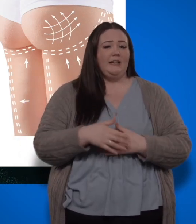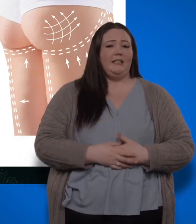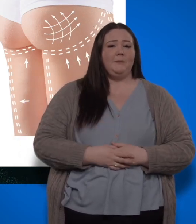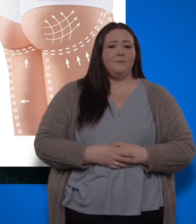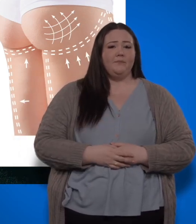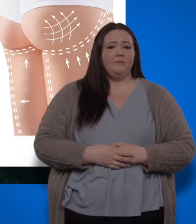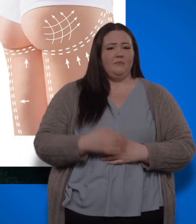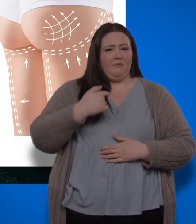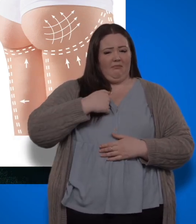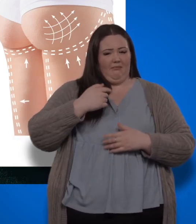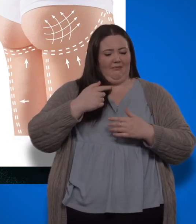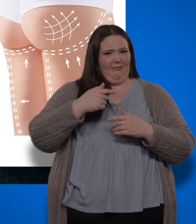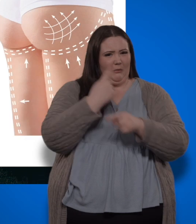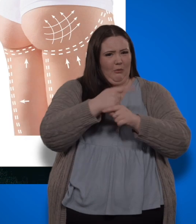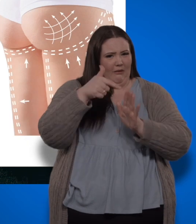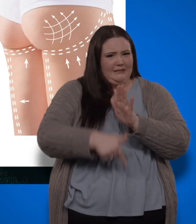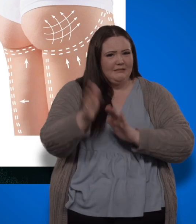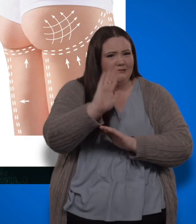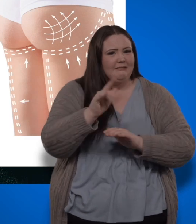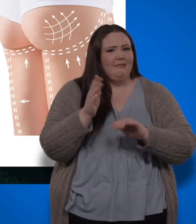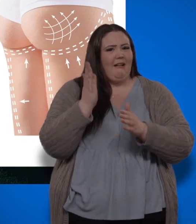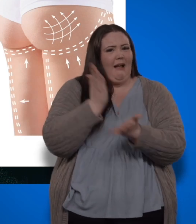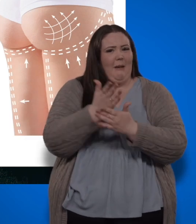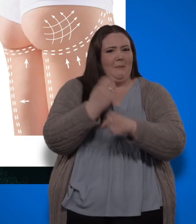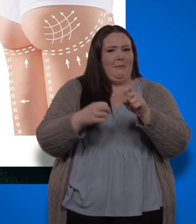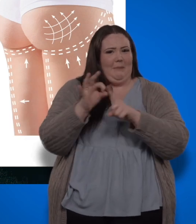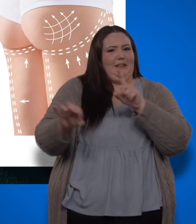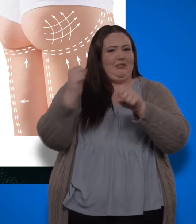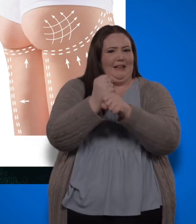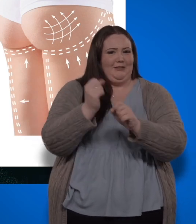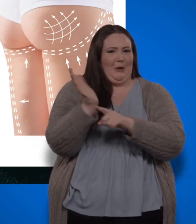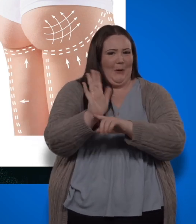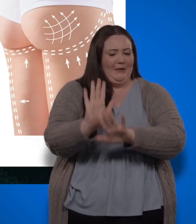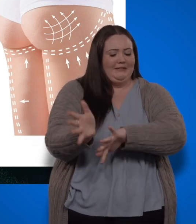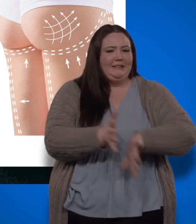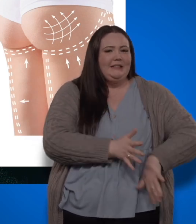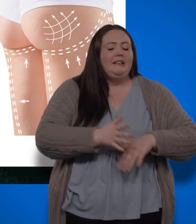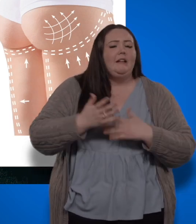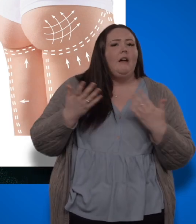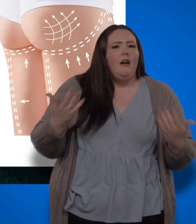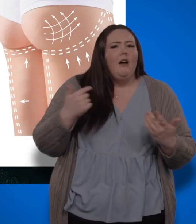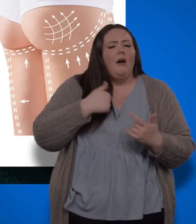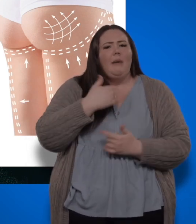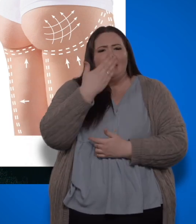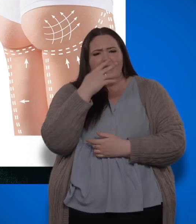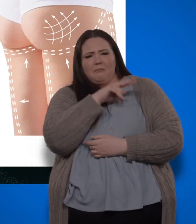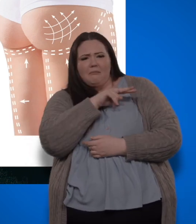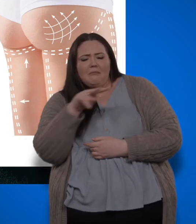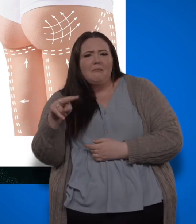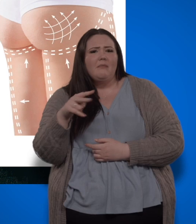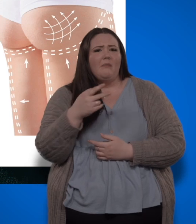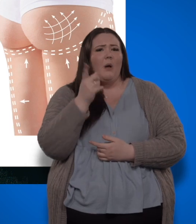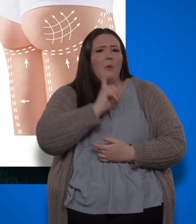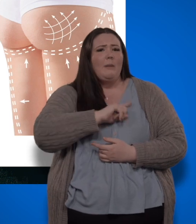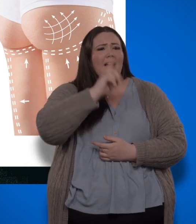family show. But it seems that thousands and thousands of people, and particularly women,